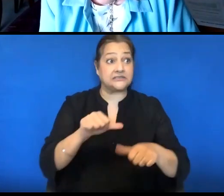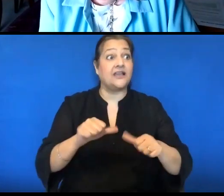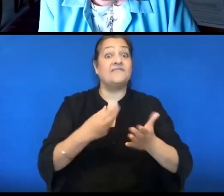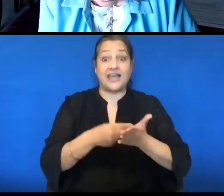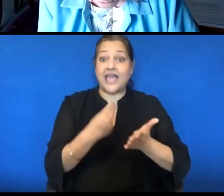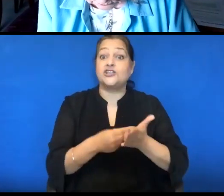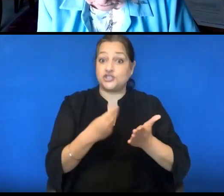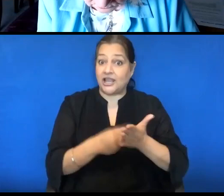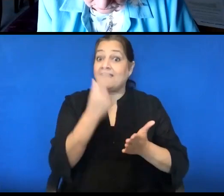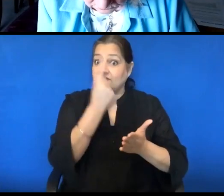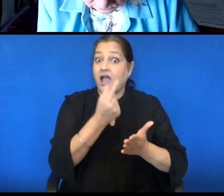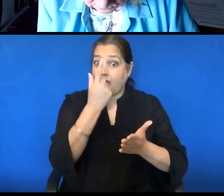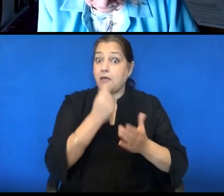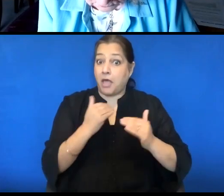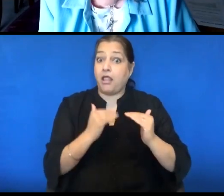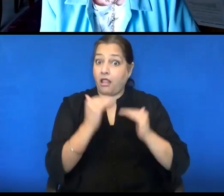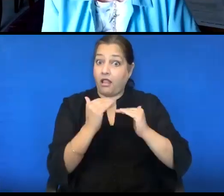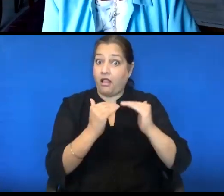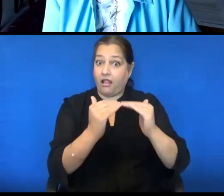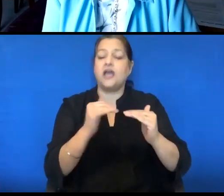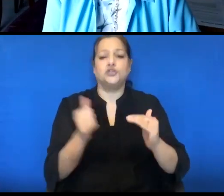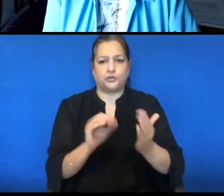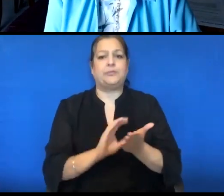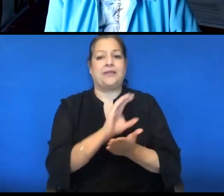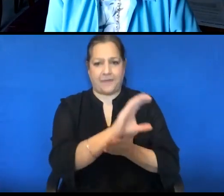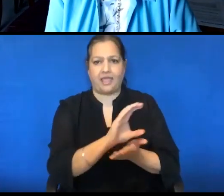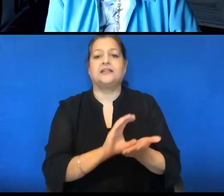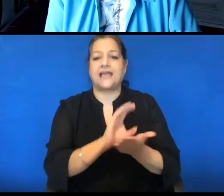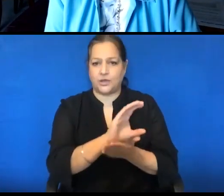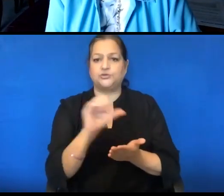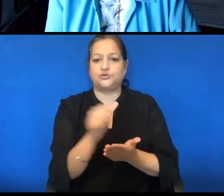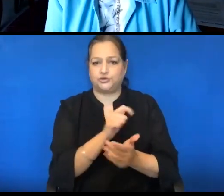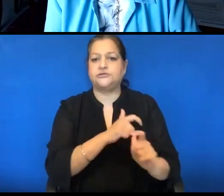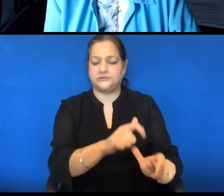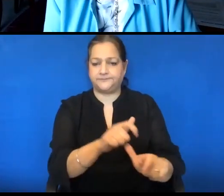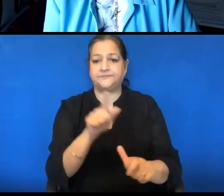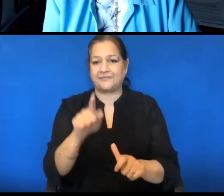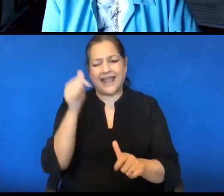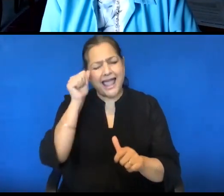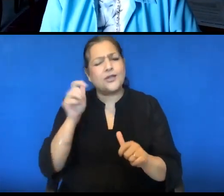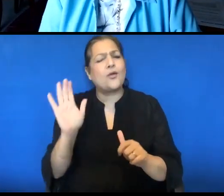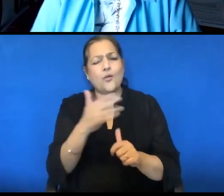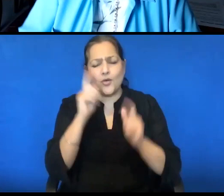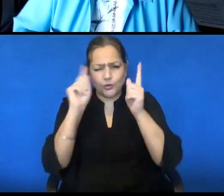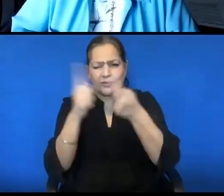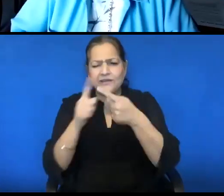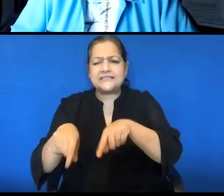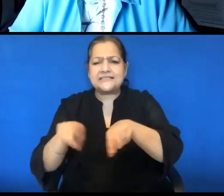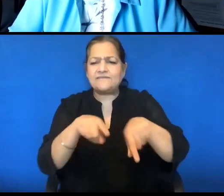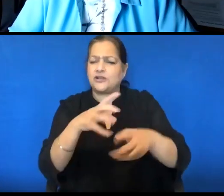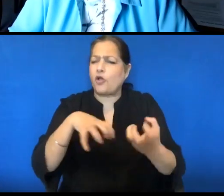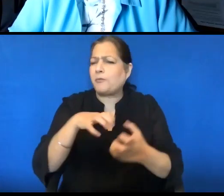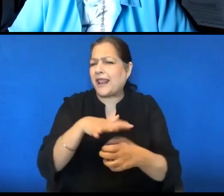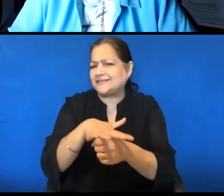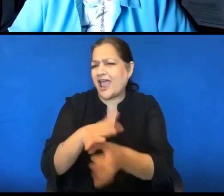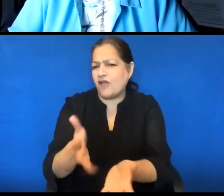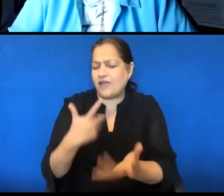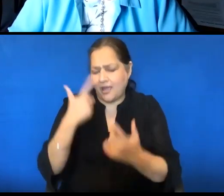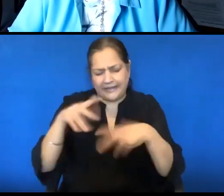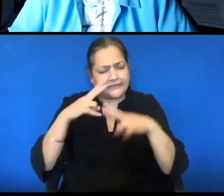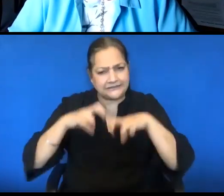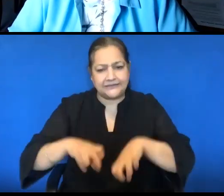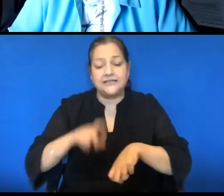whatever it needs. And every university is ever so slightly different. I've gotten under the skin of this, and it really is quite a complex area. But they should be bailed out by